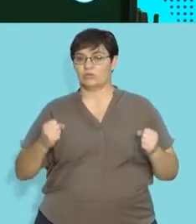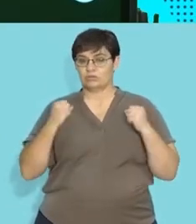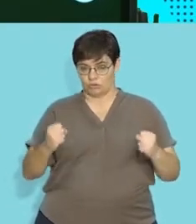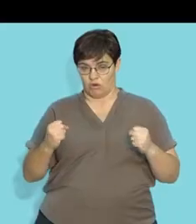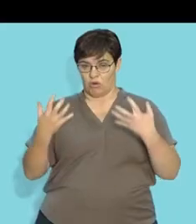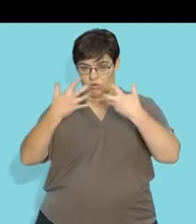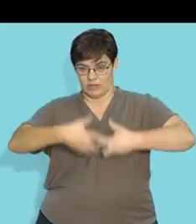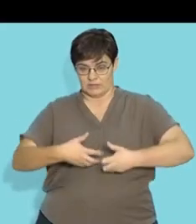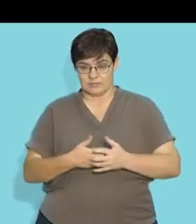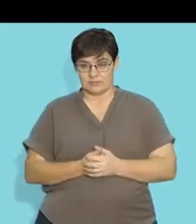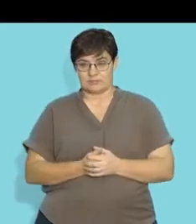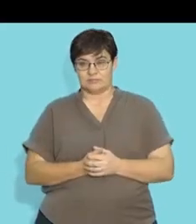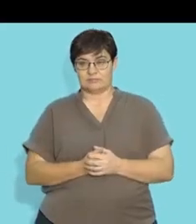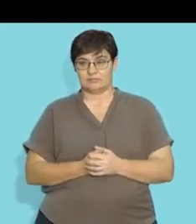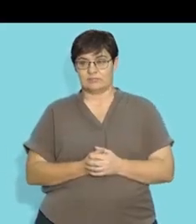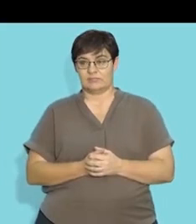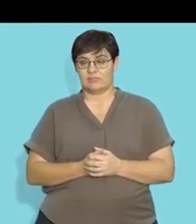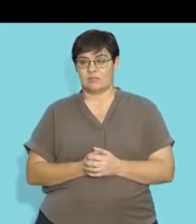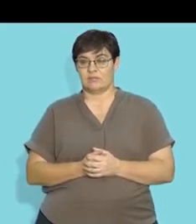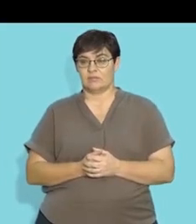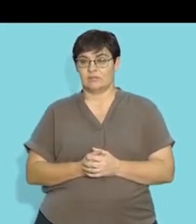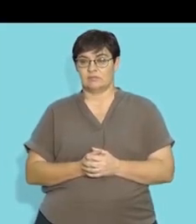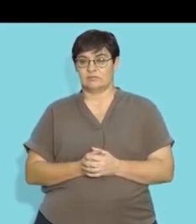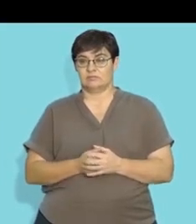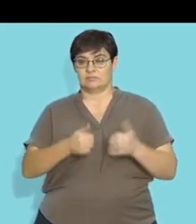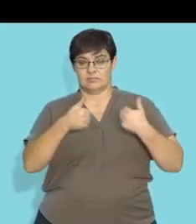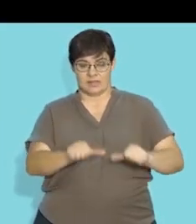that. Now, let's look at the next question.